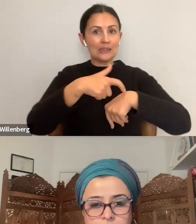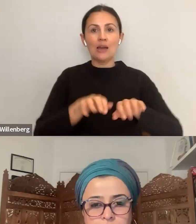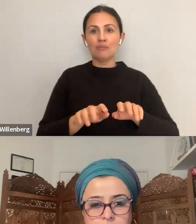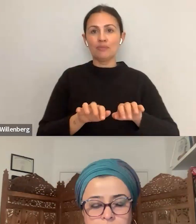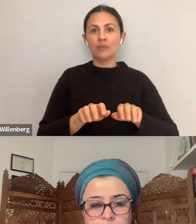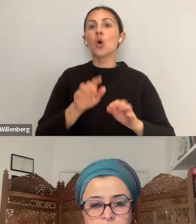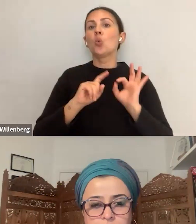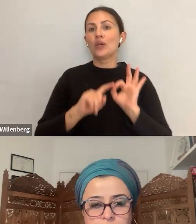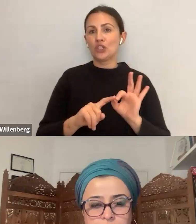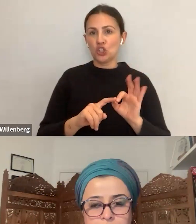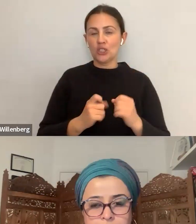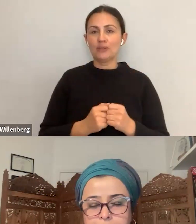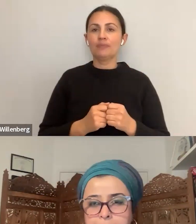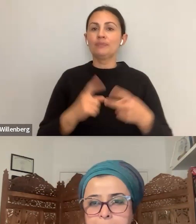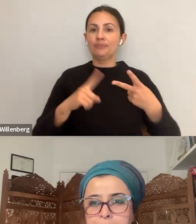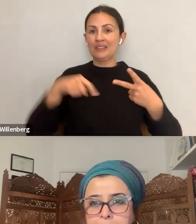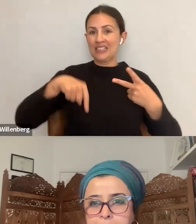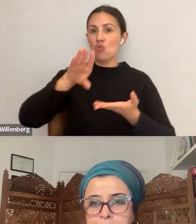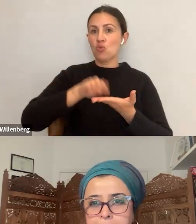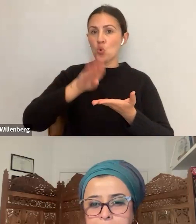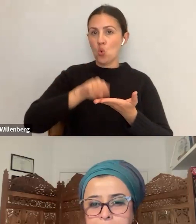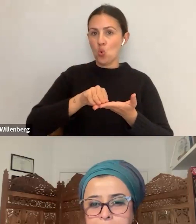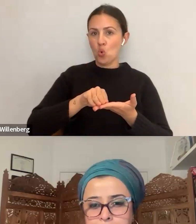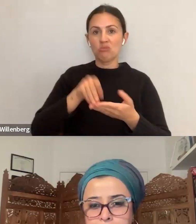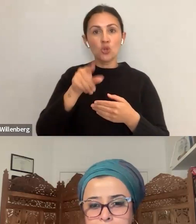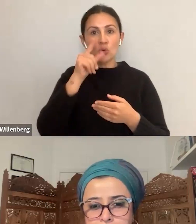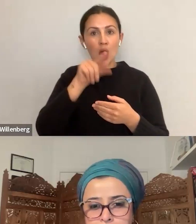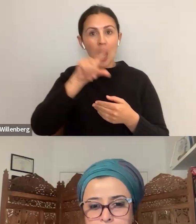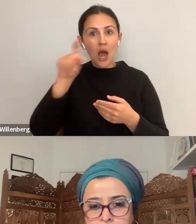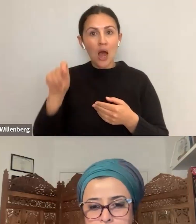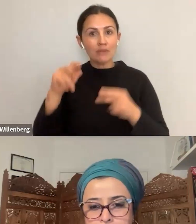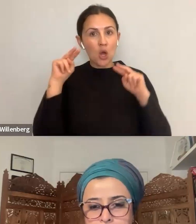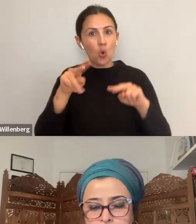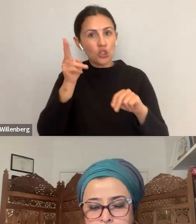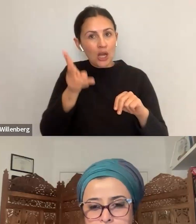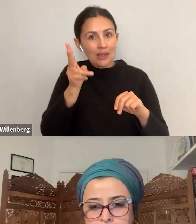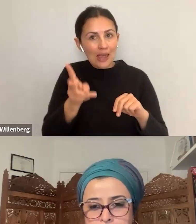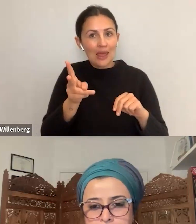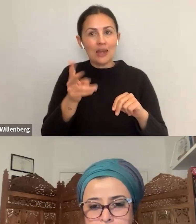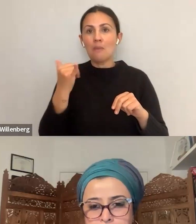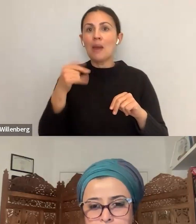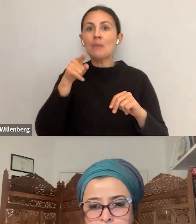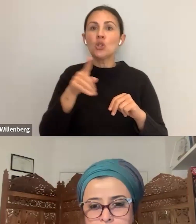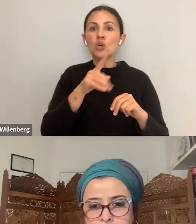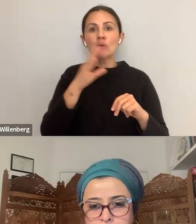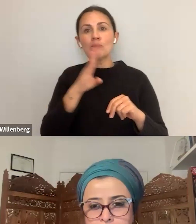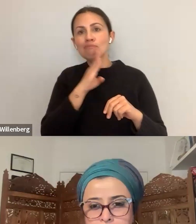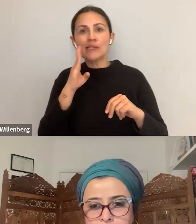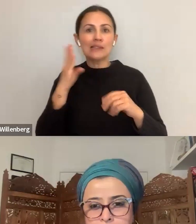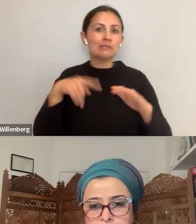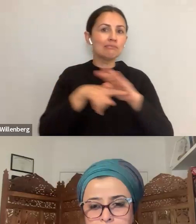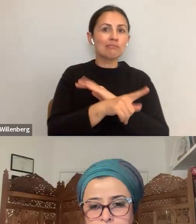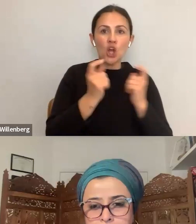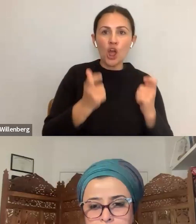session's also being recorded, and so you can watch it again, you know, if you don't get to stay for the whole session, or you want to share it with